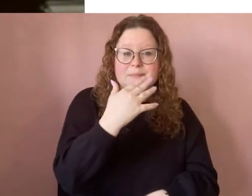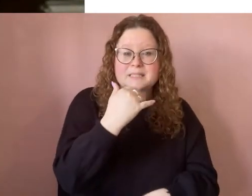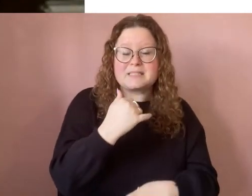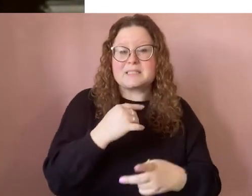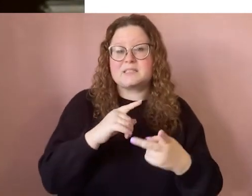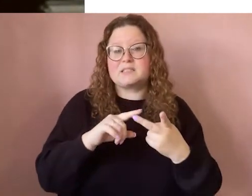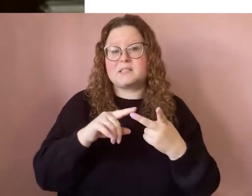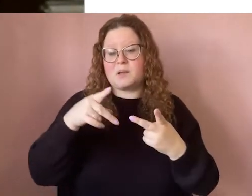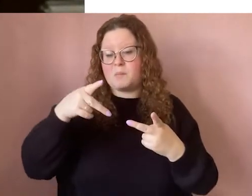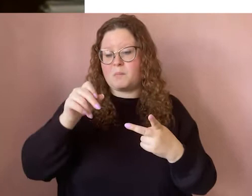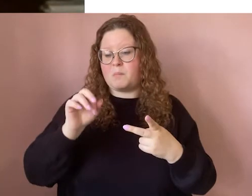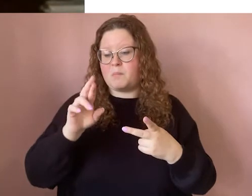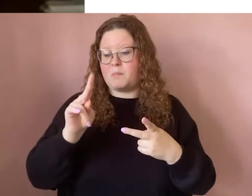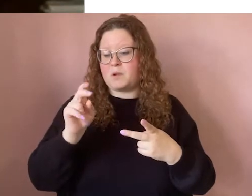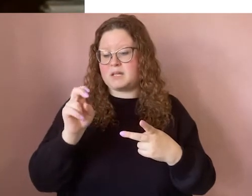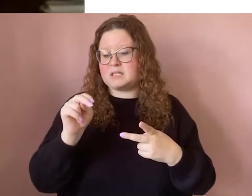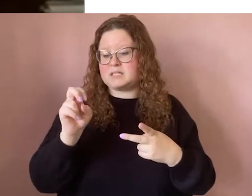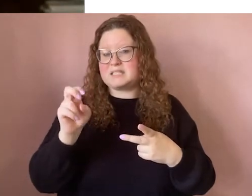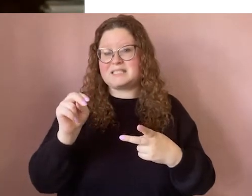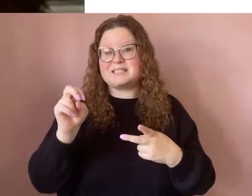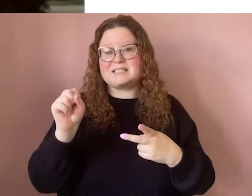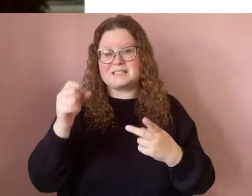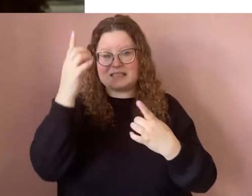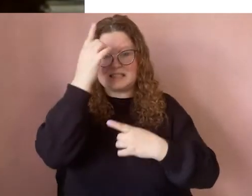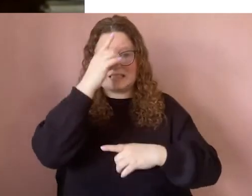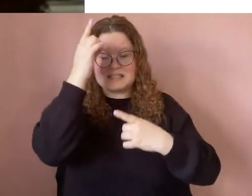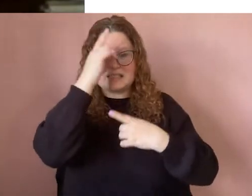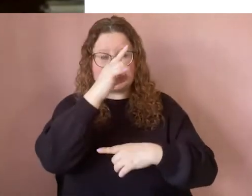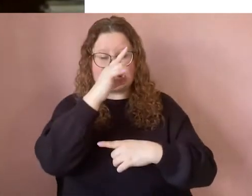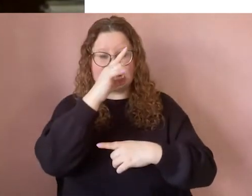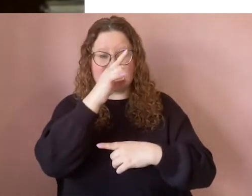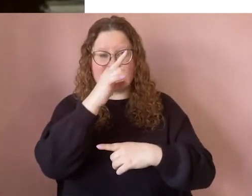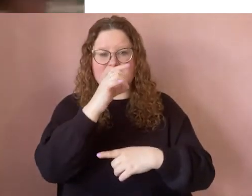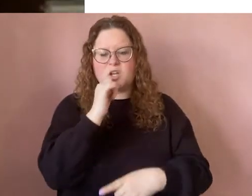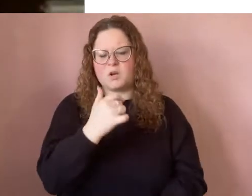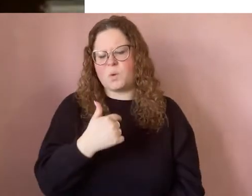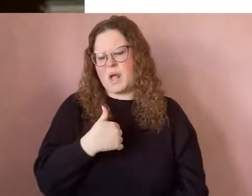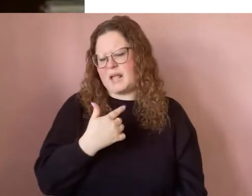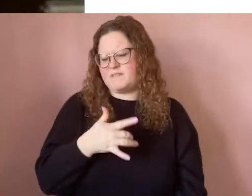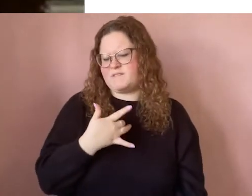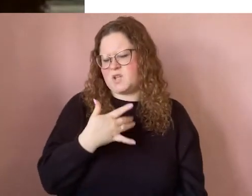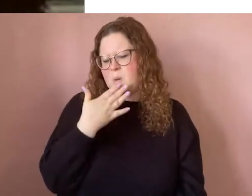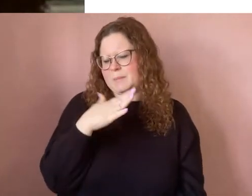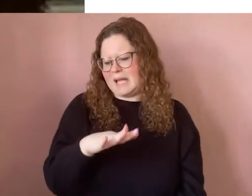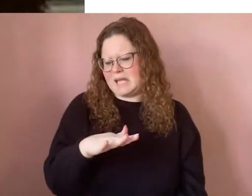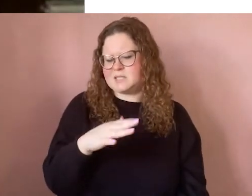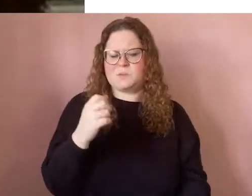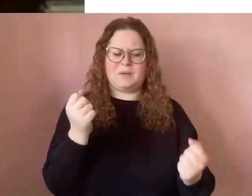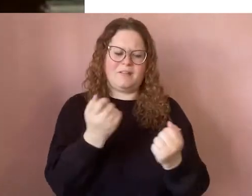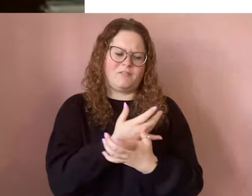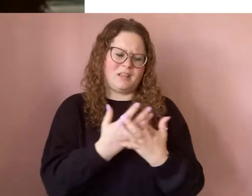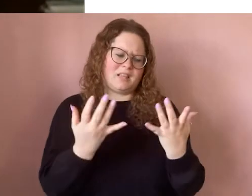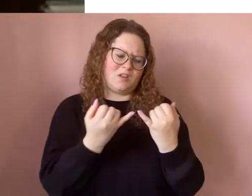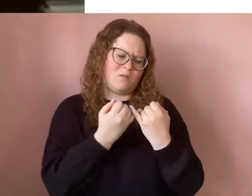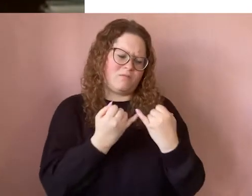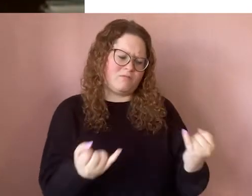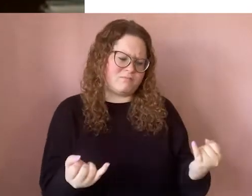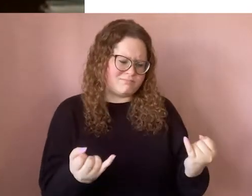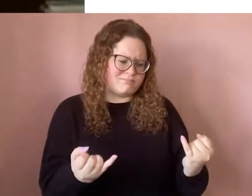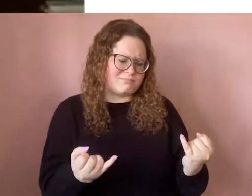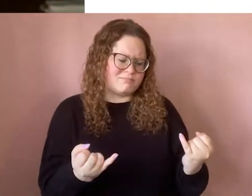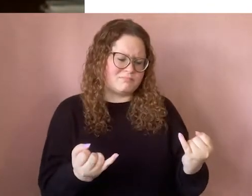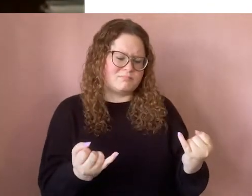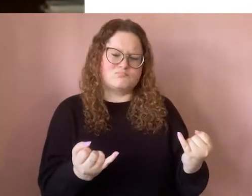We don't understand truly what that is. It isn't just that we're feeling badly, therefore everything else is worse. There is